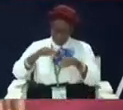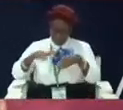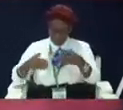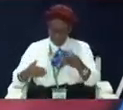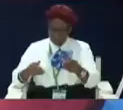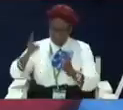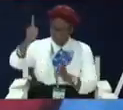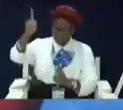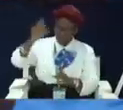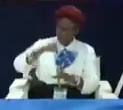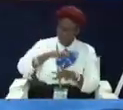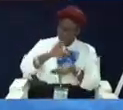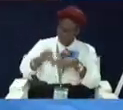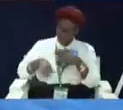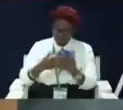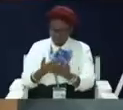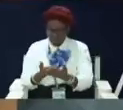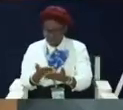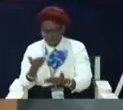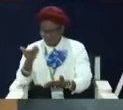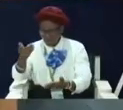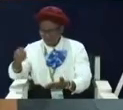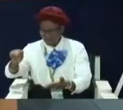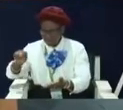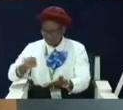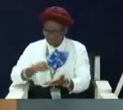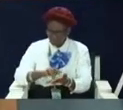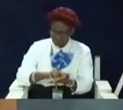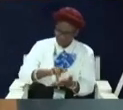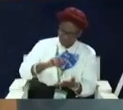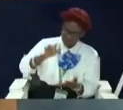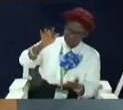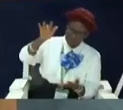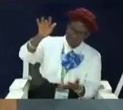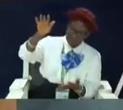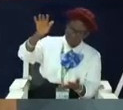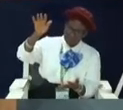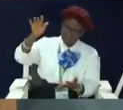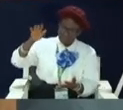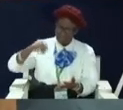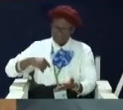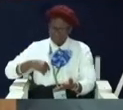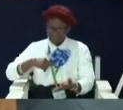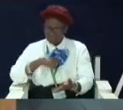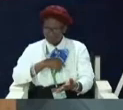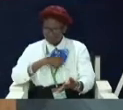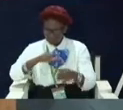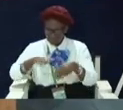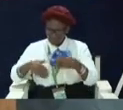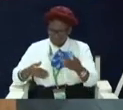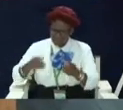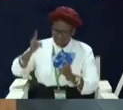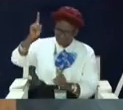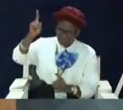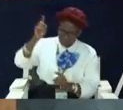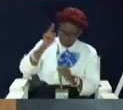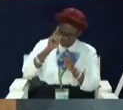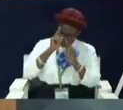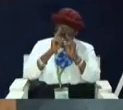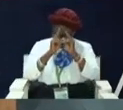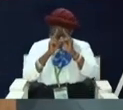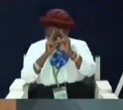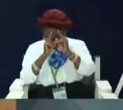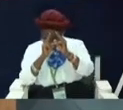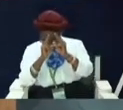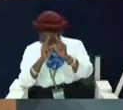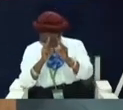honor. We give you all the glory. We give you